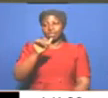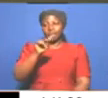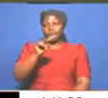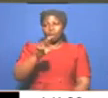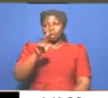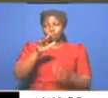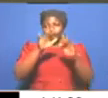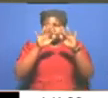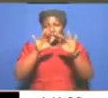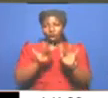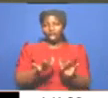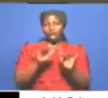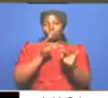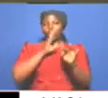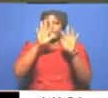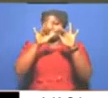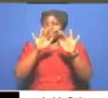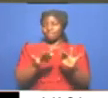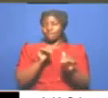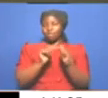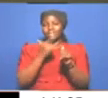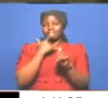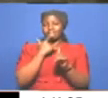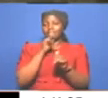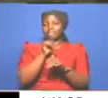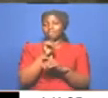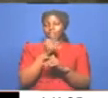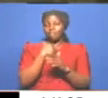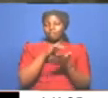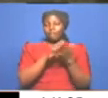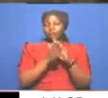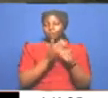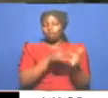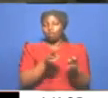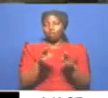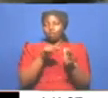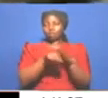has become a common occurrence in the area.